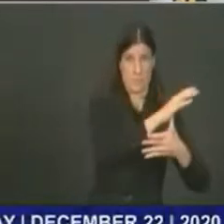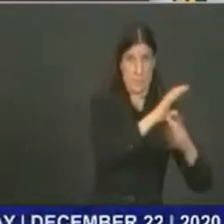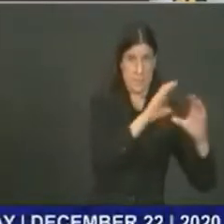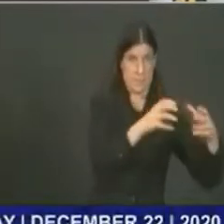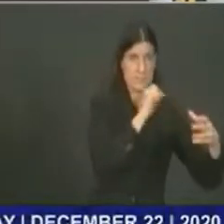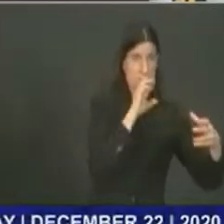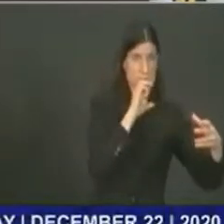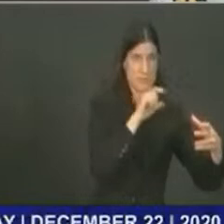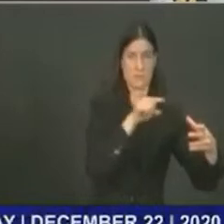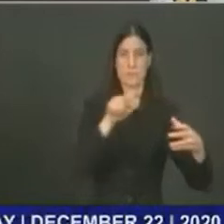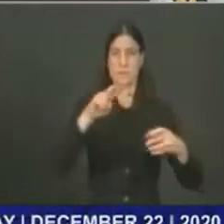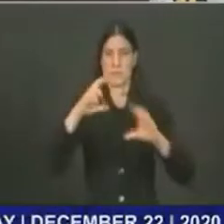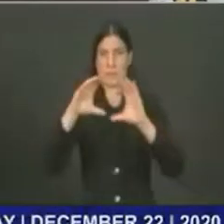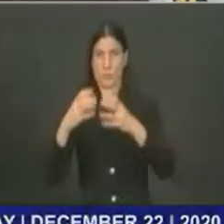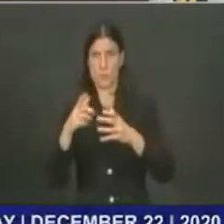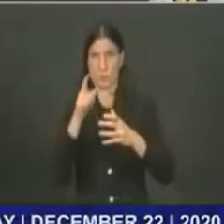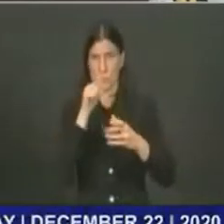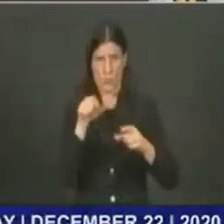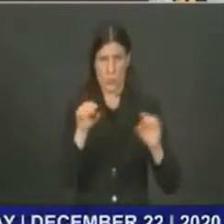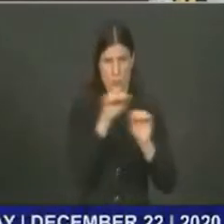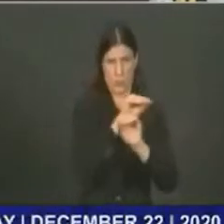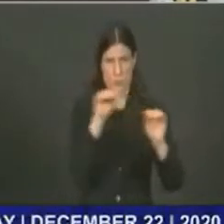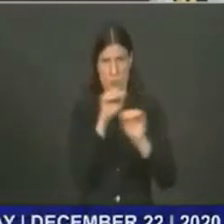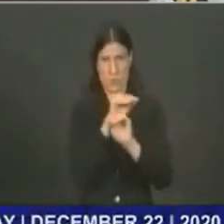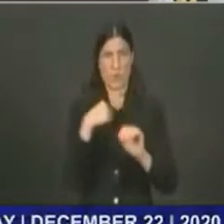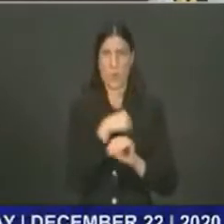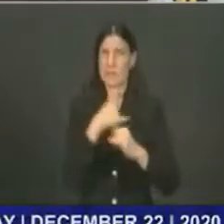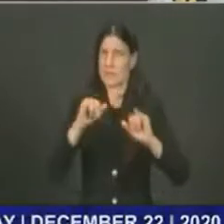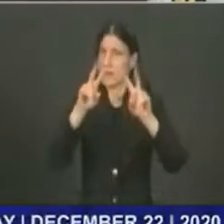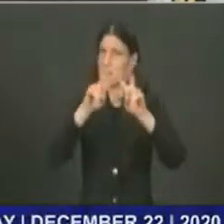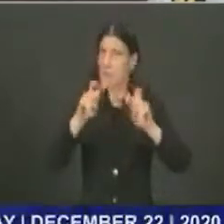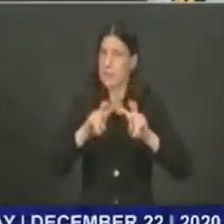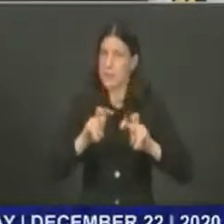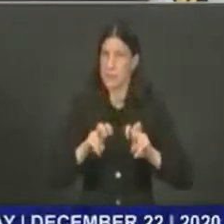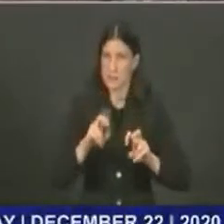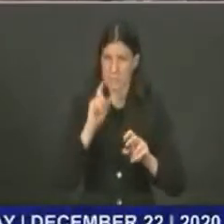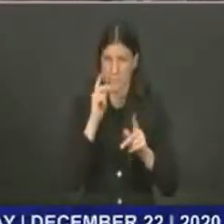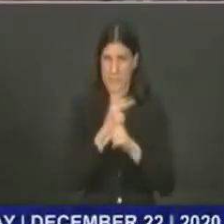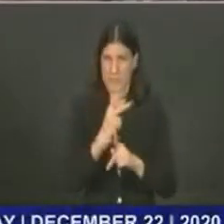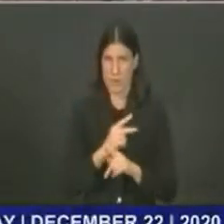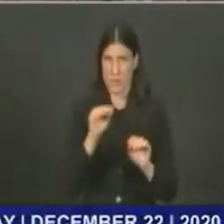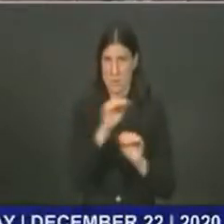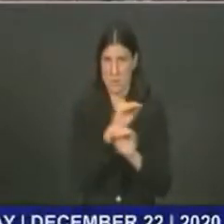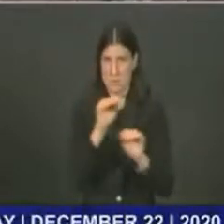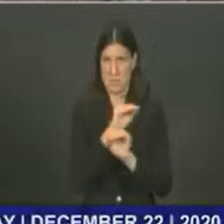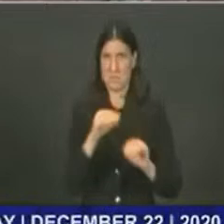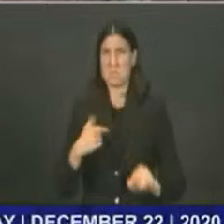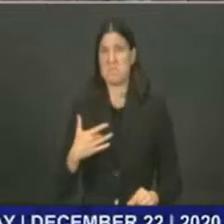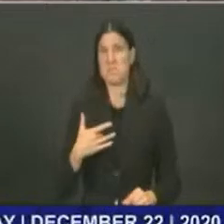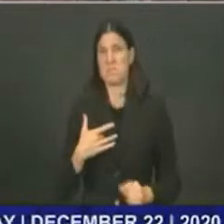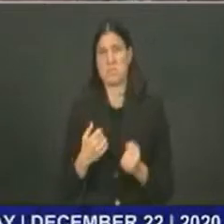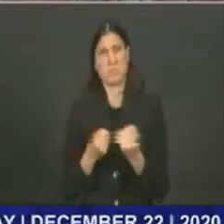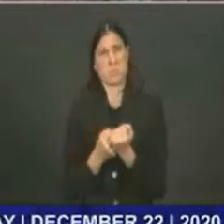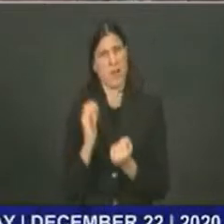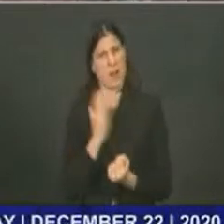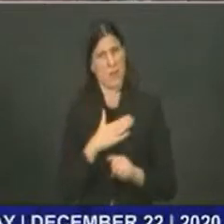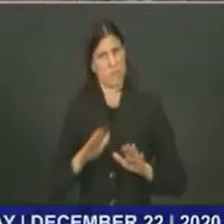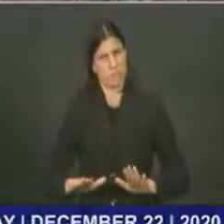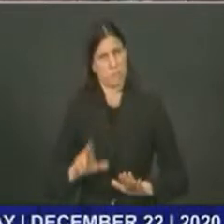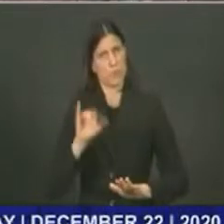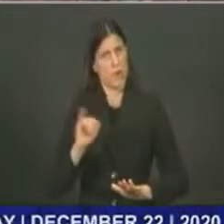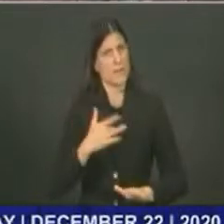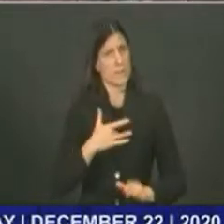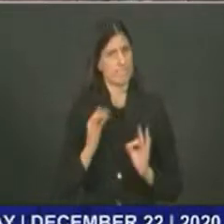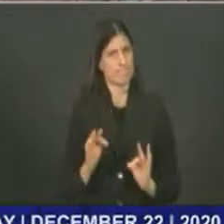adjustments to make, but we feel pretty strong about the thoughtful approach we have in place now. Doctor, do you